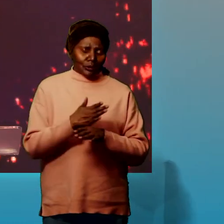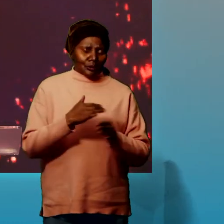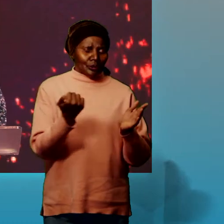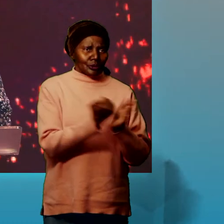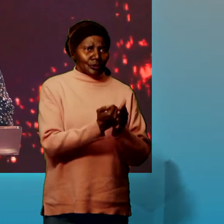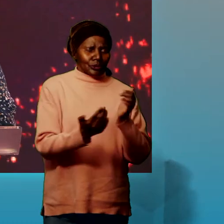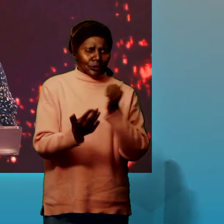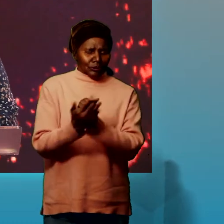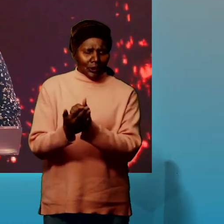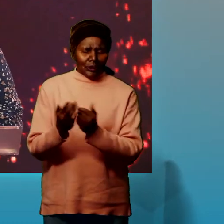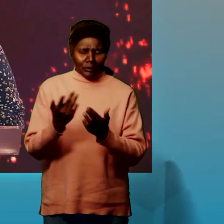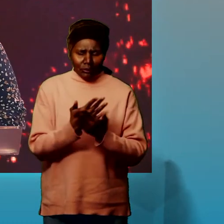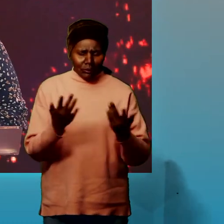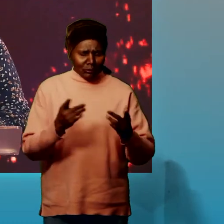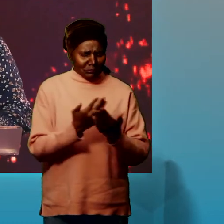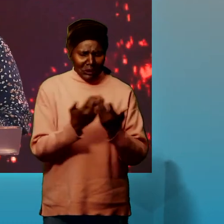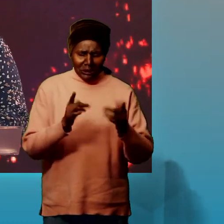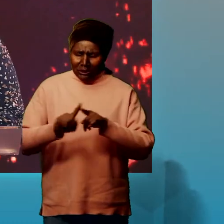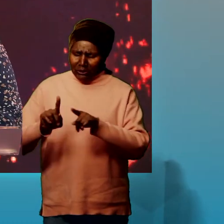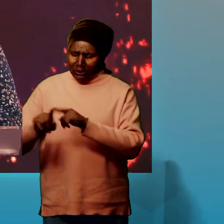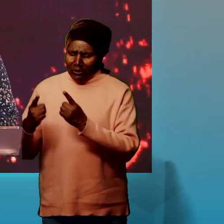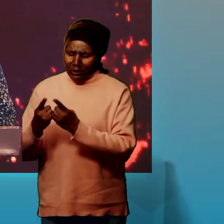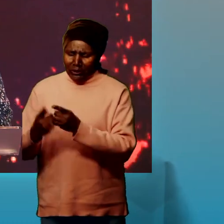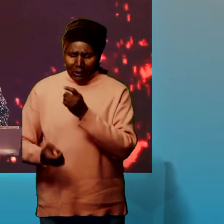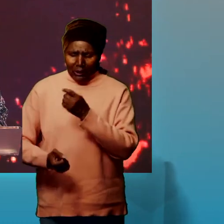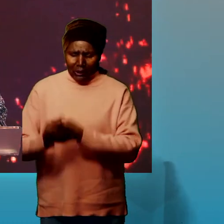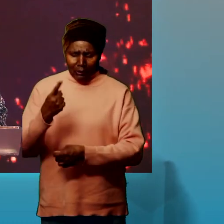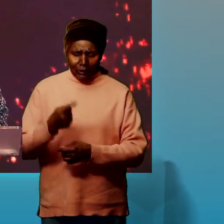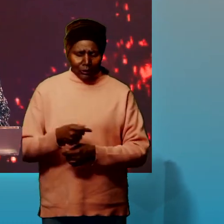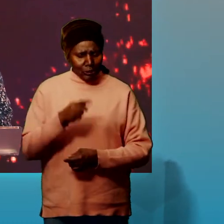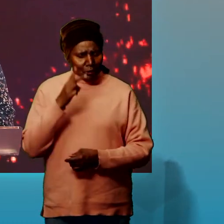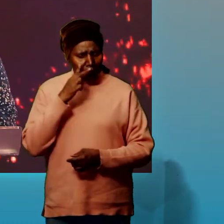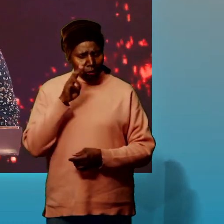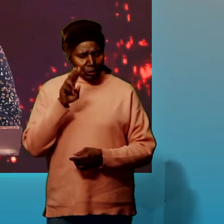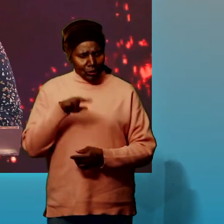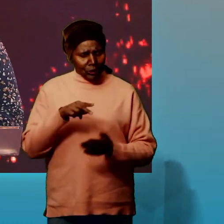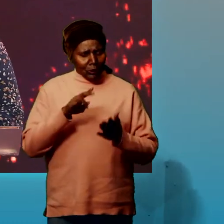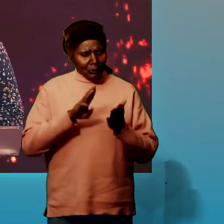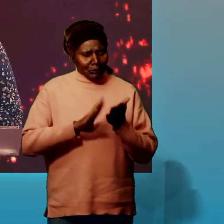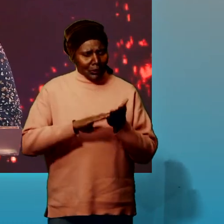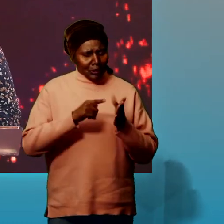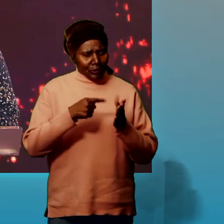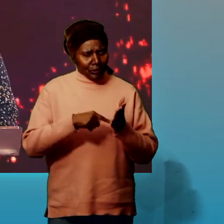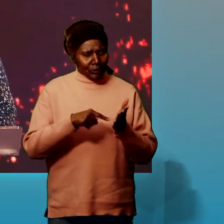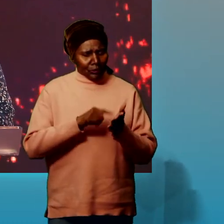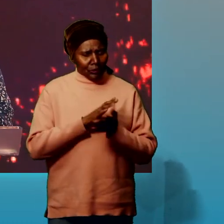Let me read a little bit from the book of Matthew, chapter 26.